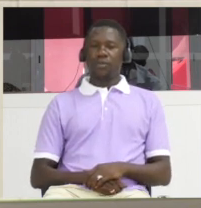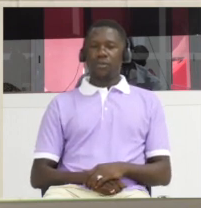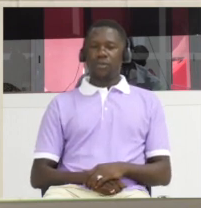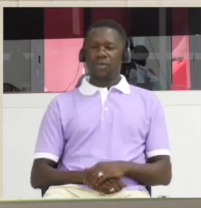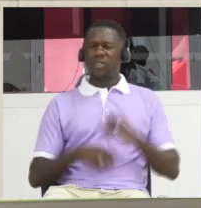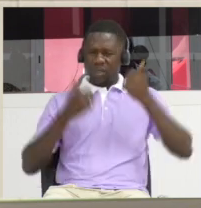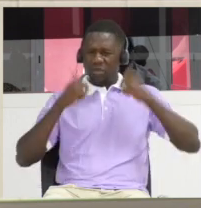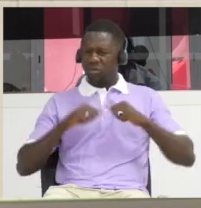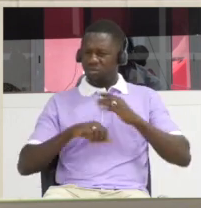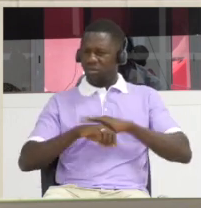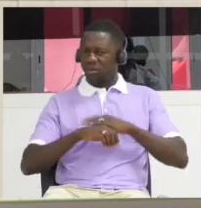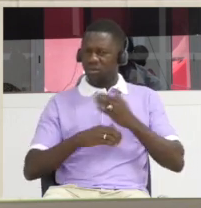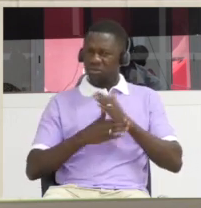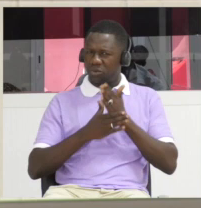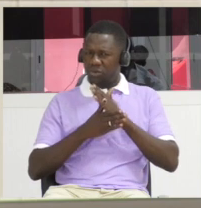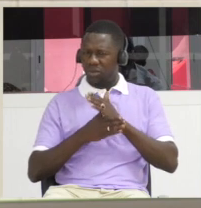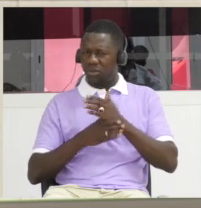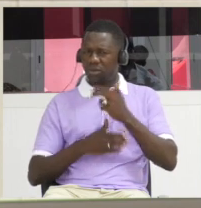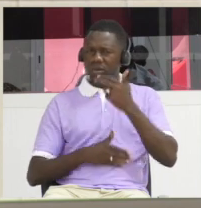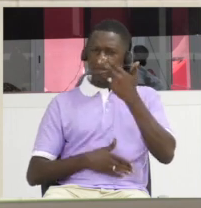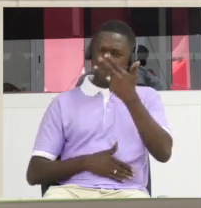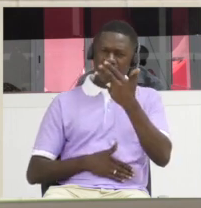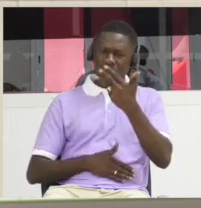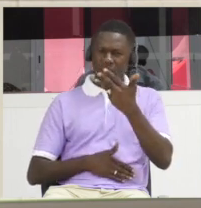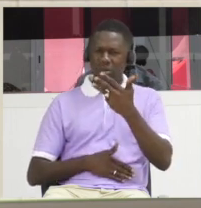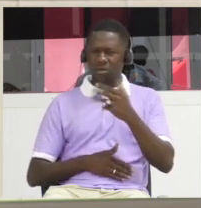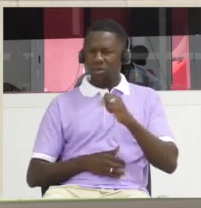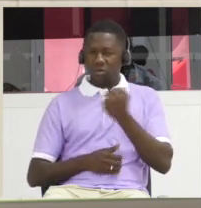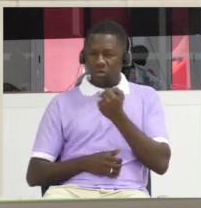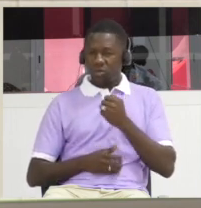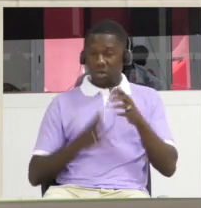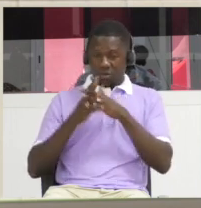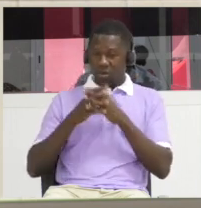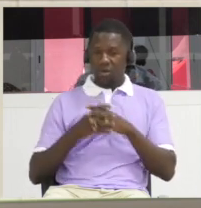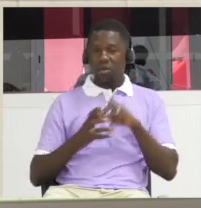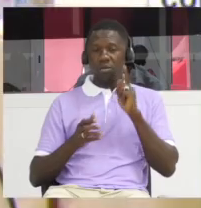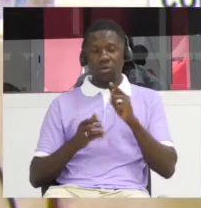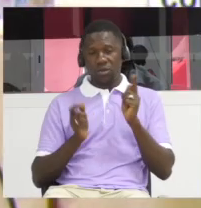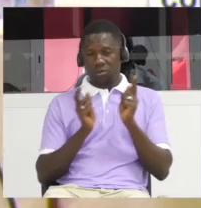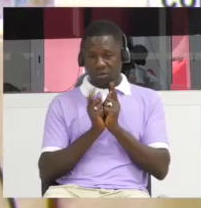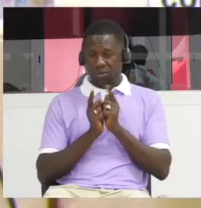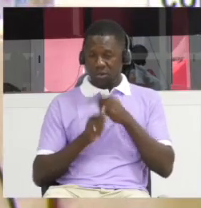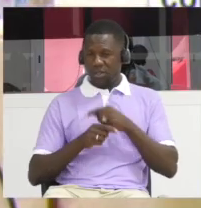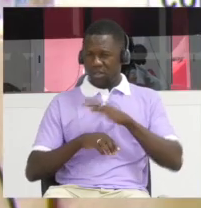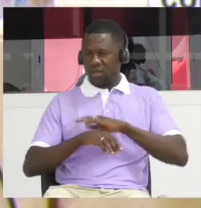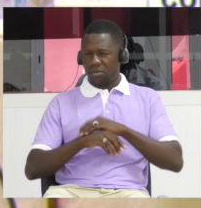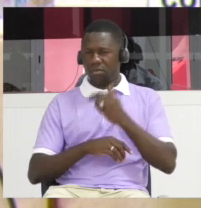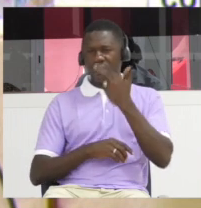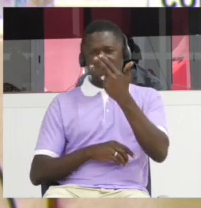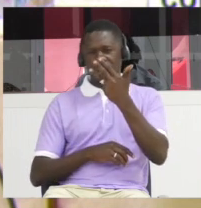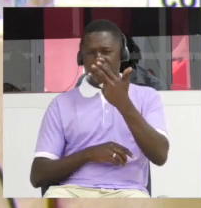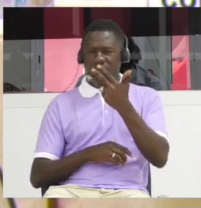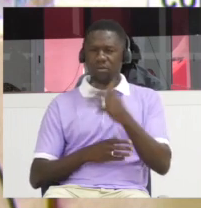9 and 9, because Americans were supposed to come and see me at 9 o'clock, and they were punctual. So let me